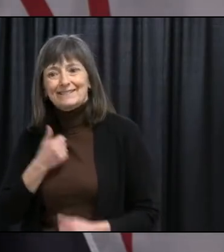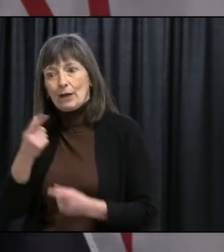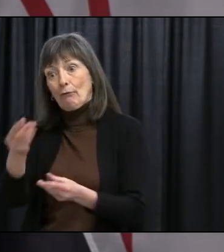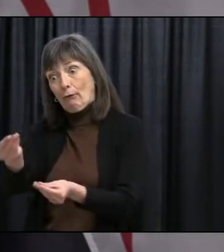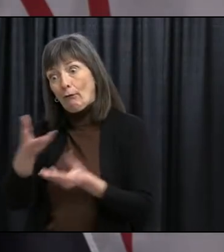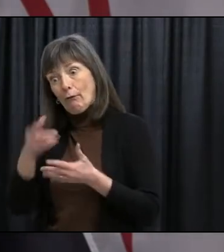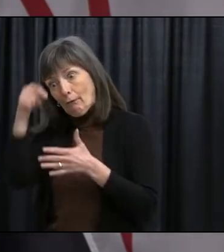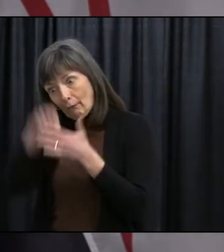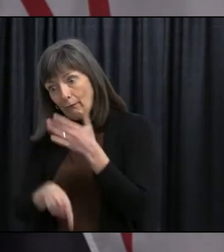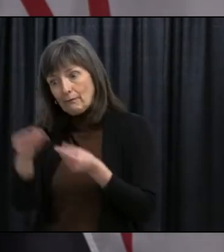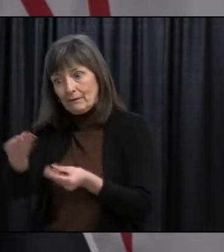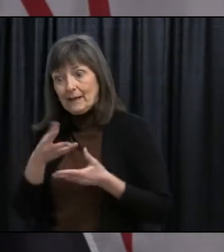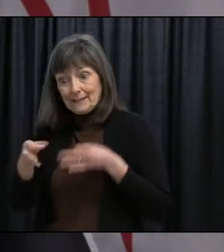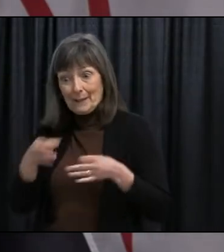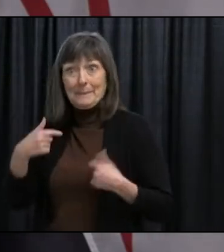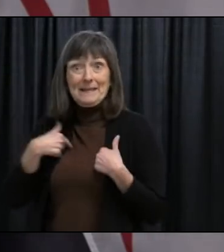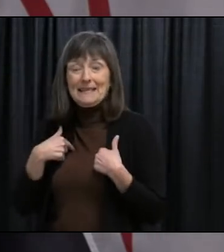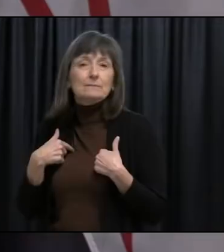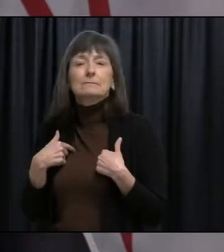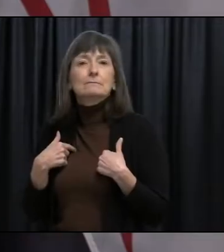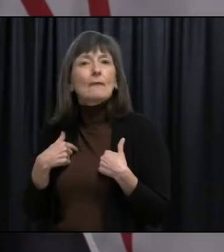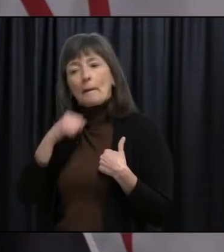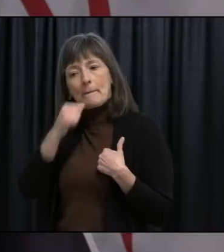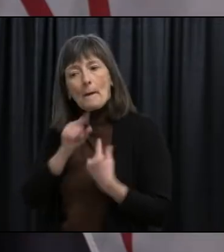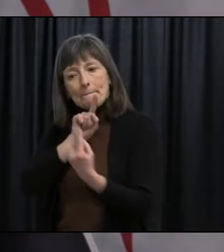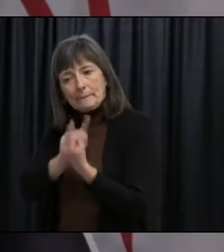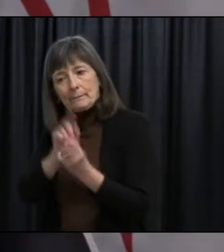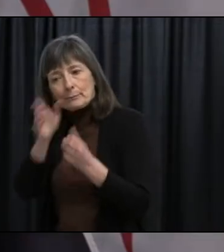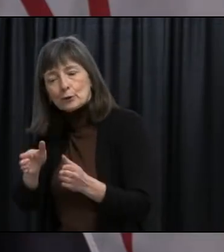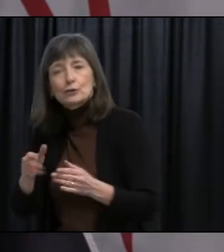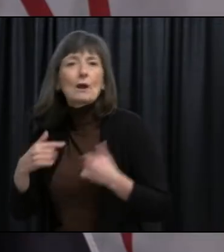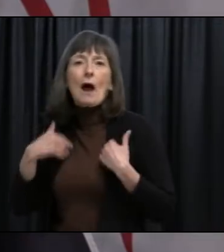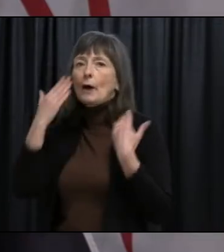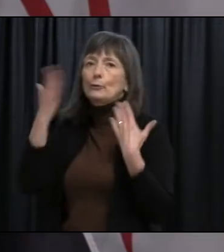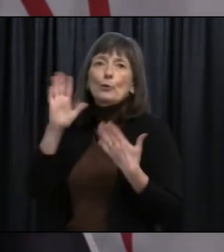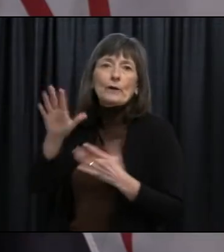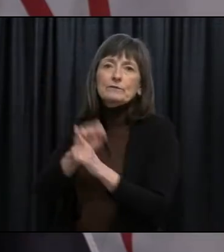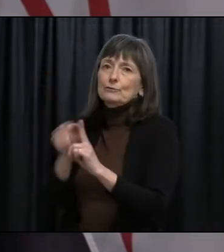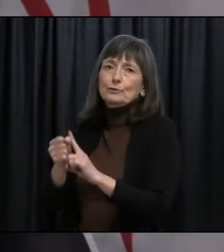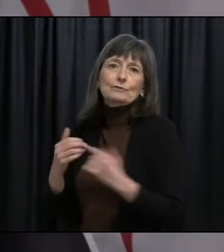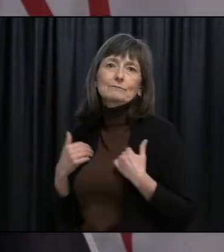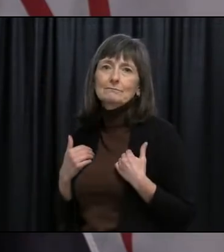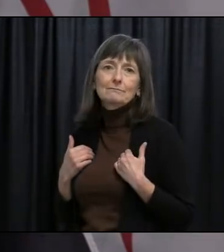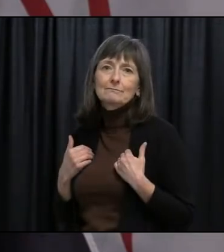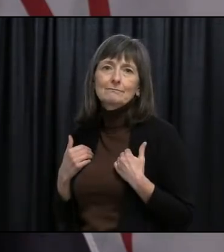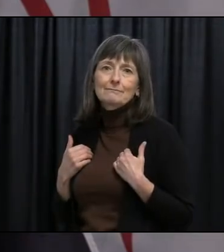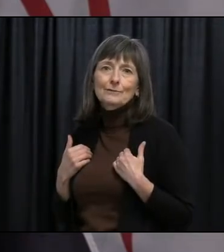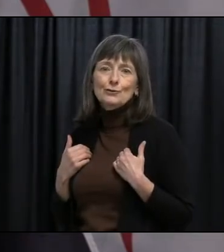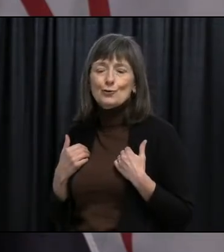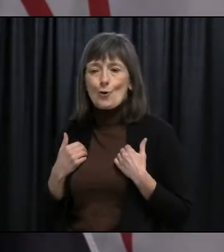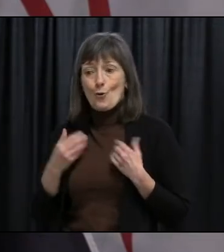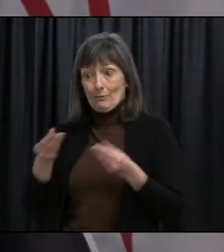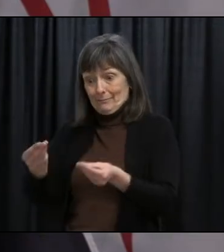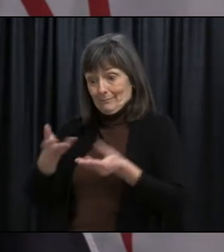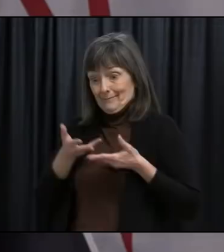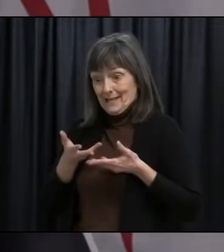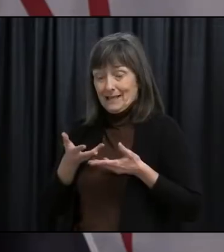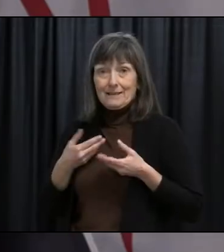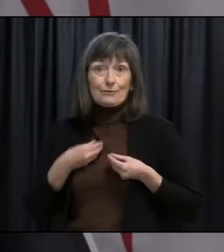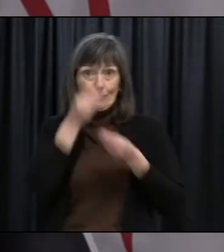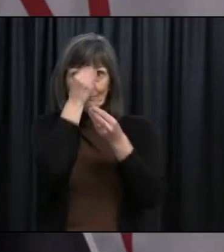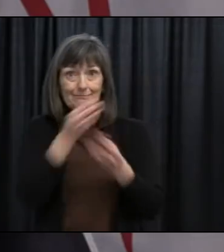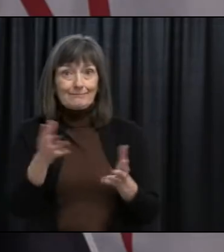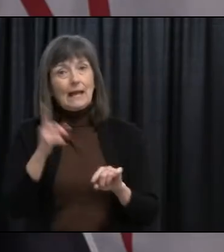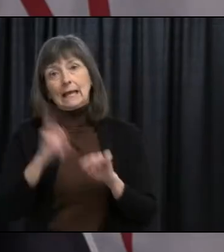terms. But I don't deal with the patients on an individual basis in that regard. So it's not information that I easily